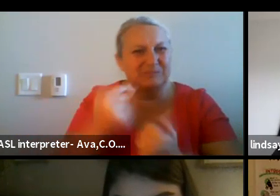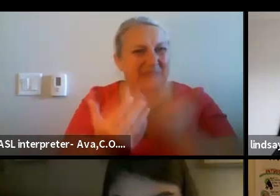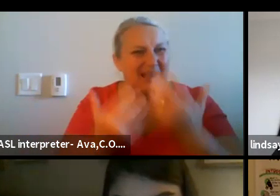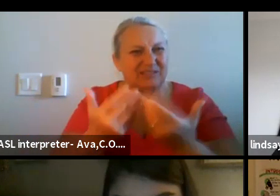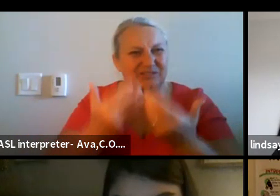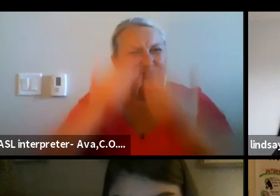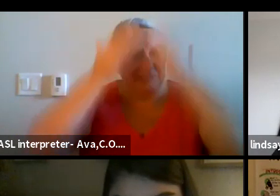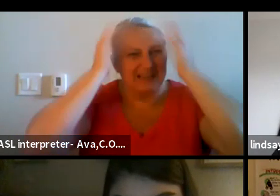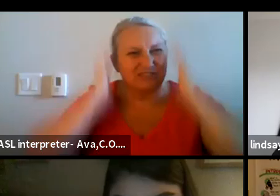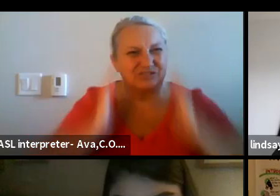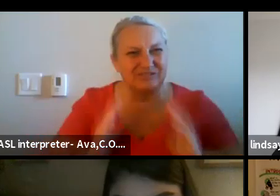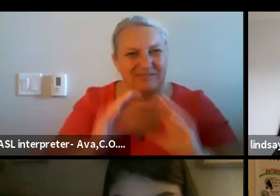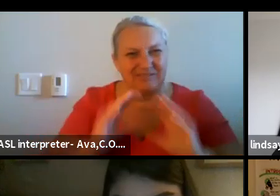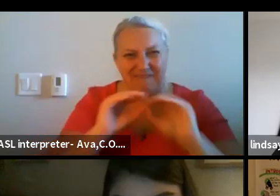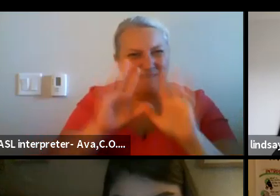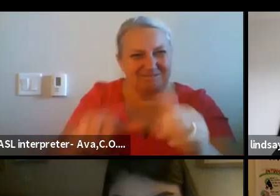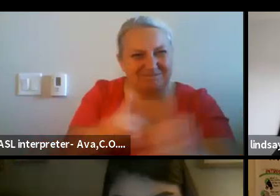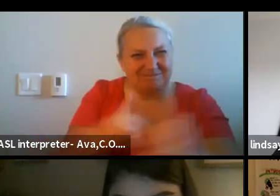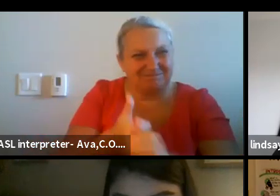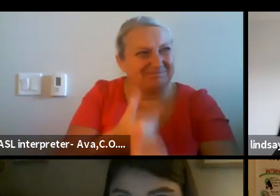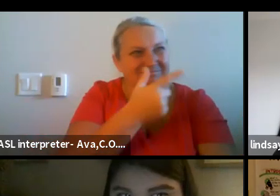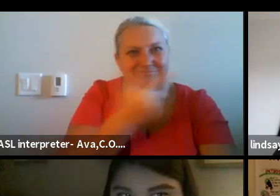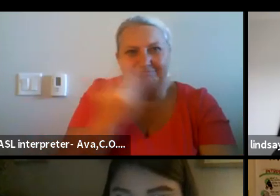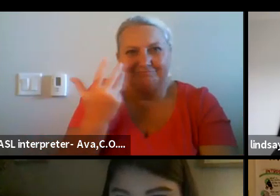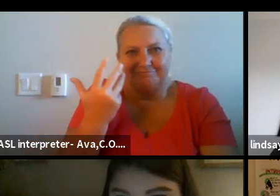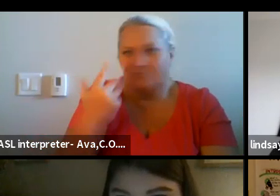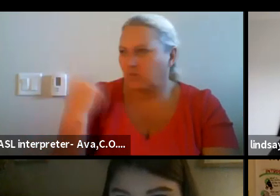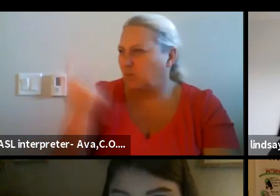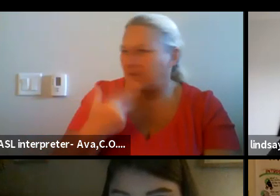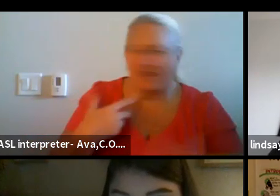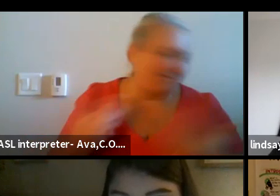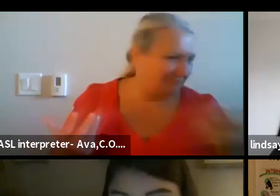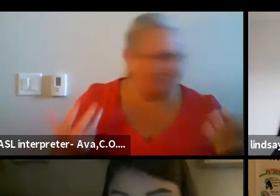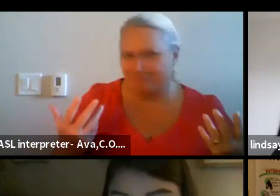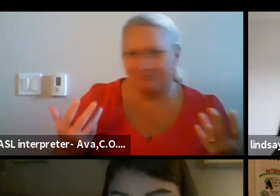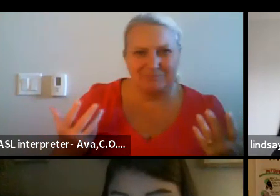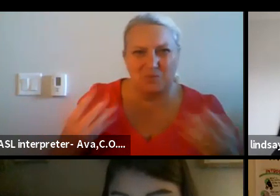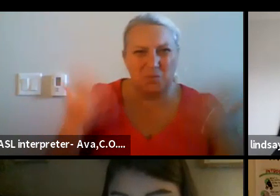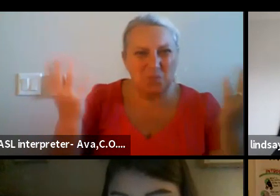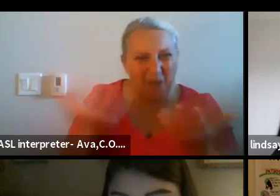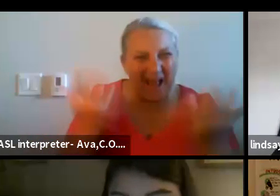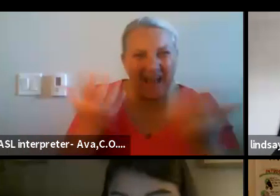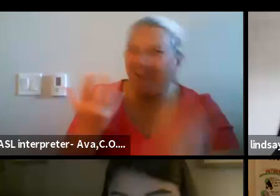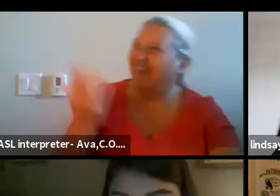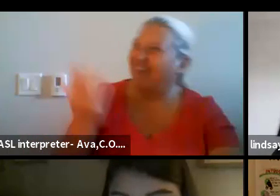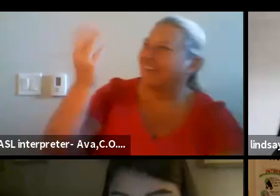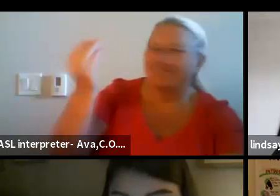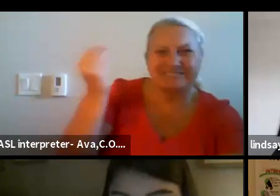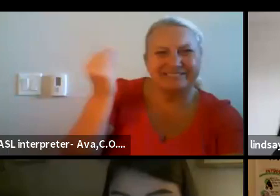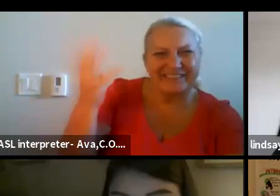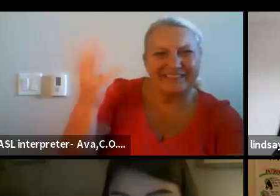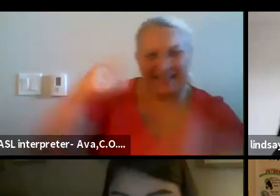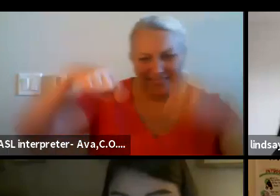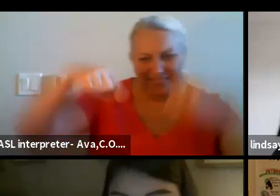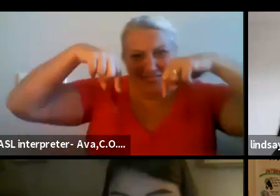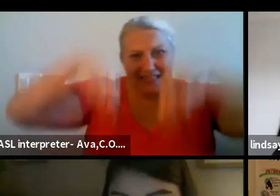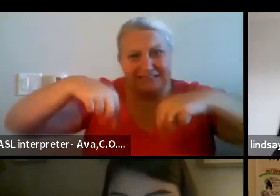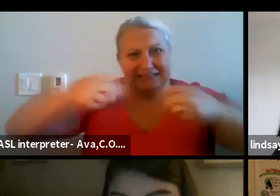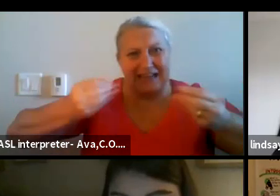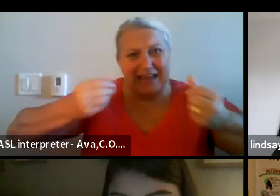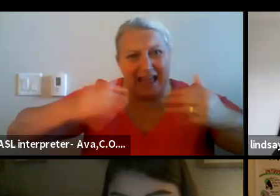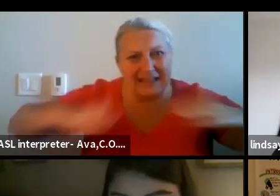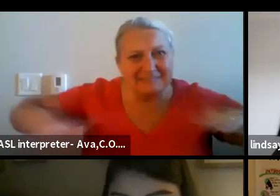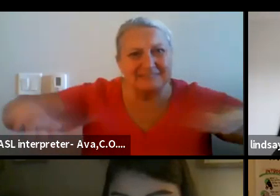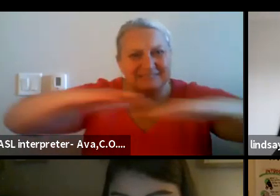of course, this anger that, you know, what the heck, you're on our land, buddy. Yeah,